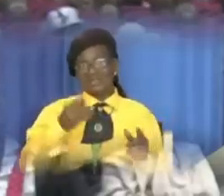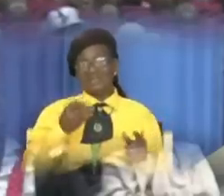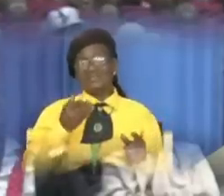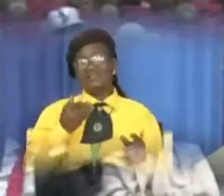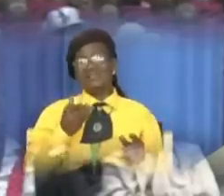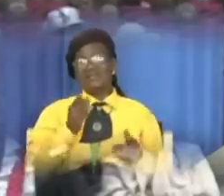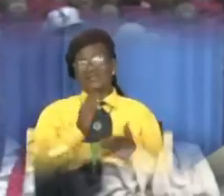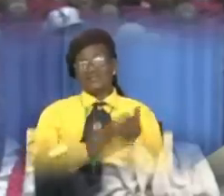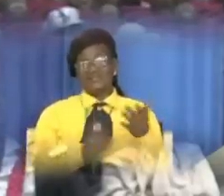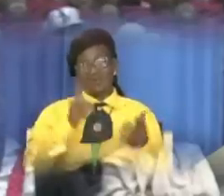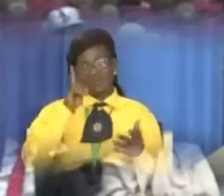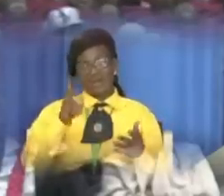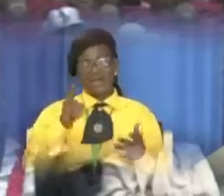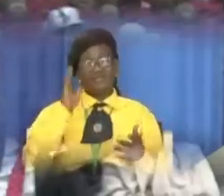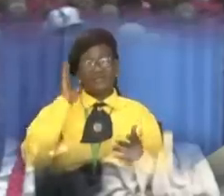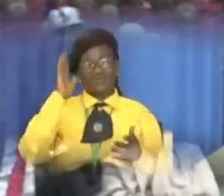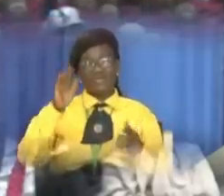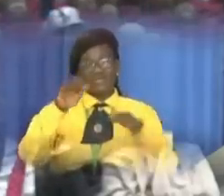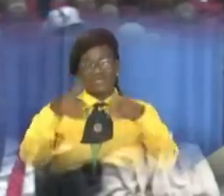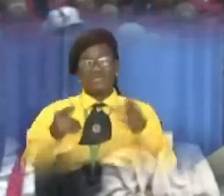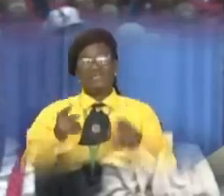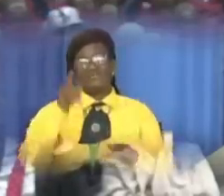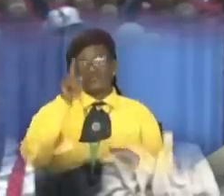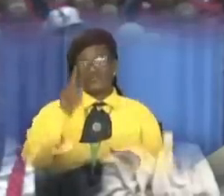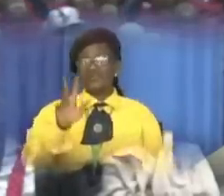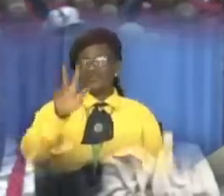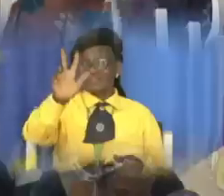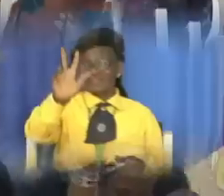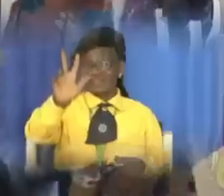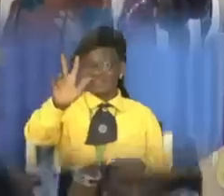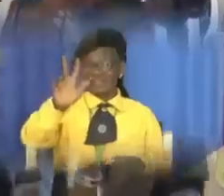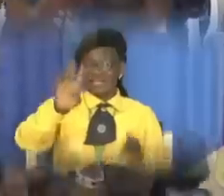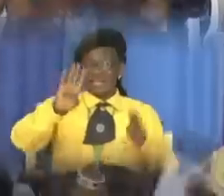going to give you three big offers.